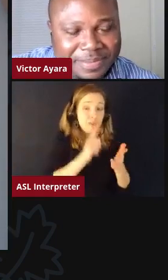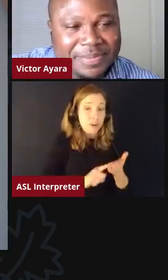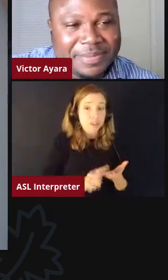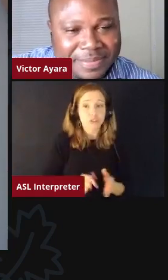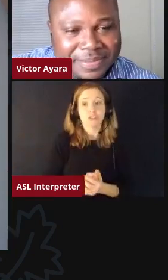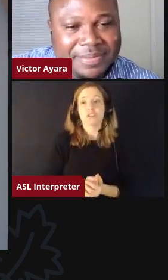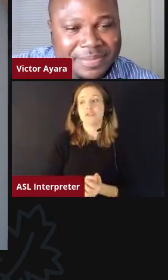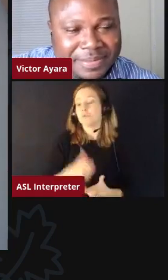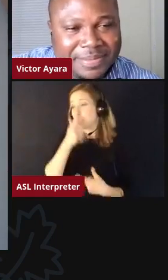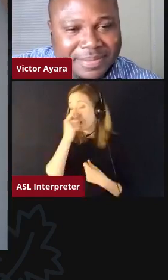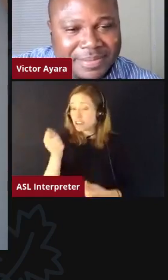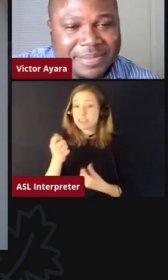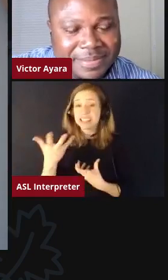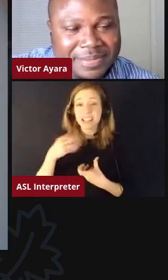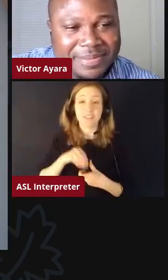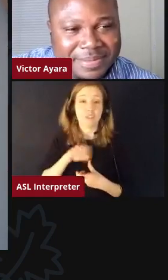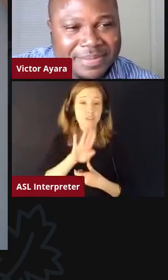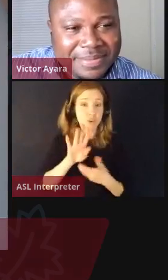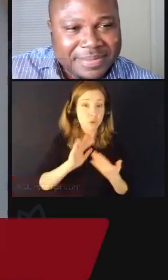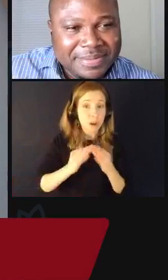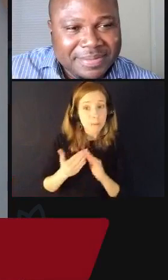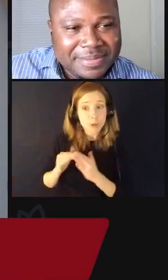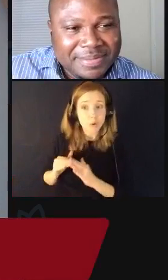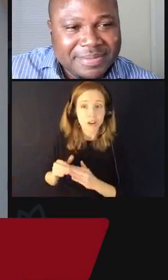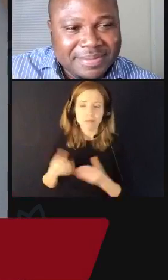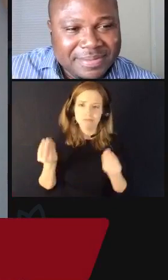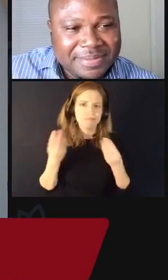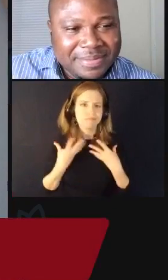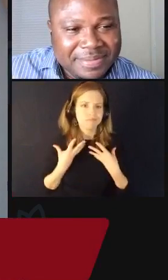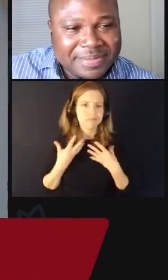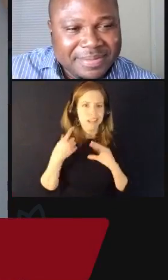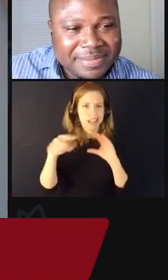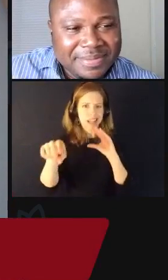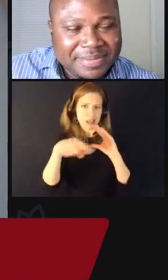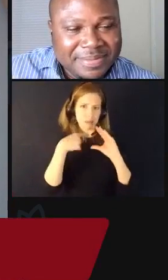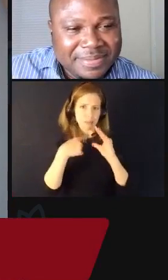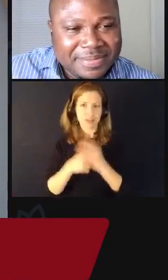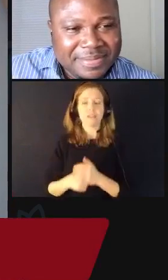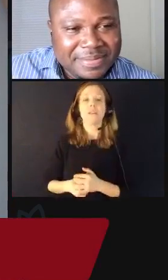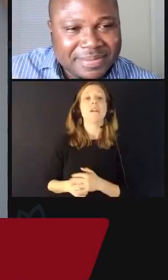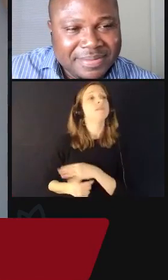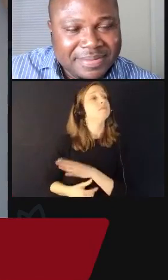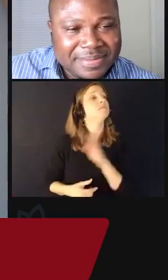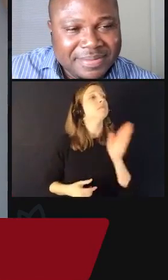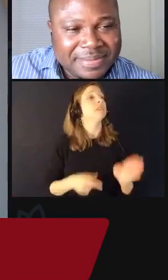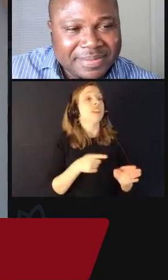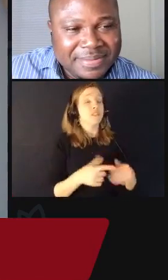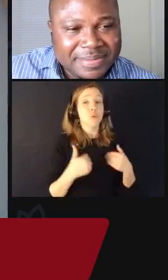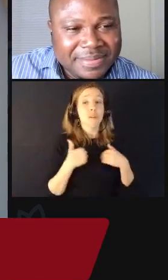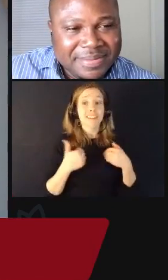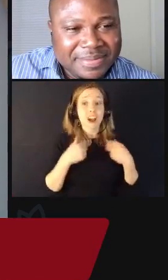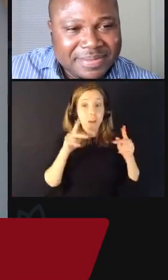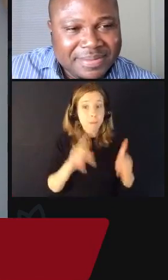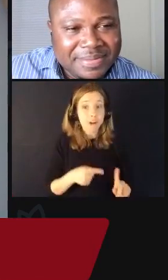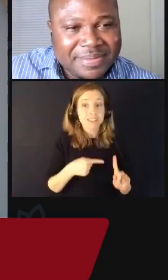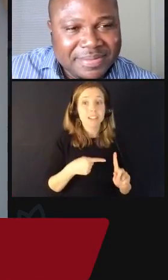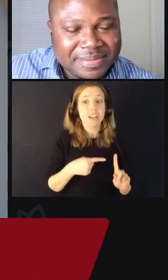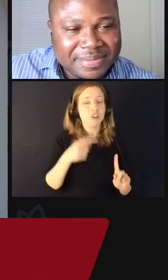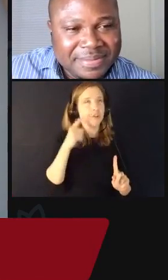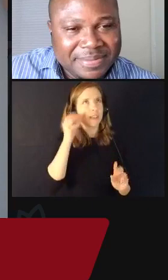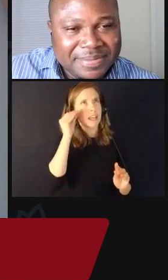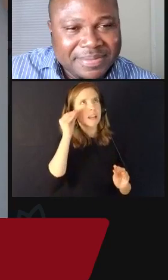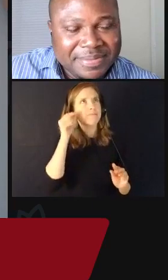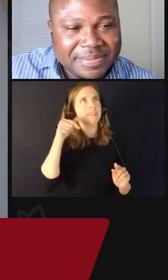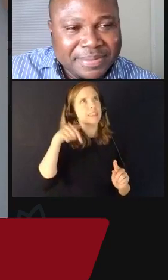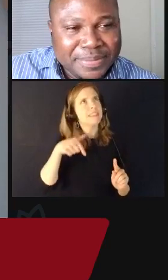like that. If you're a young person and you're looking to go down this career as well,